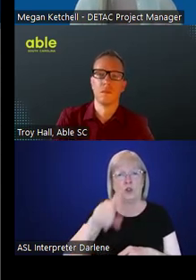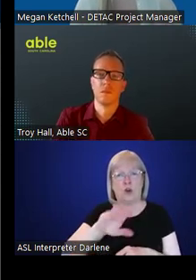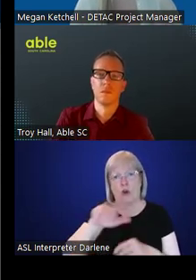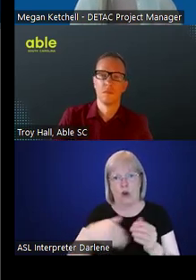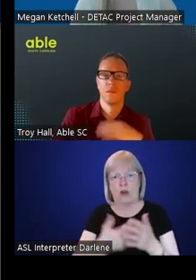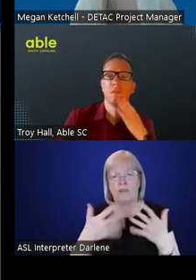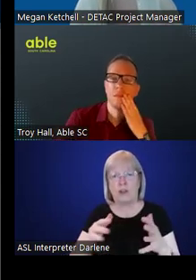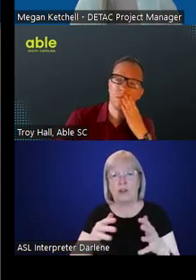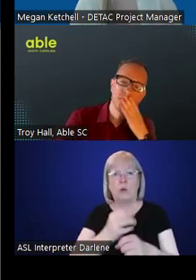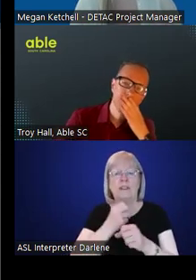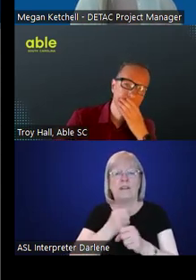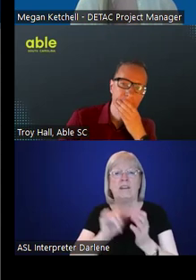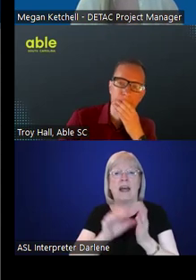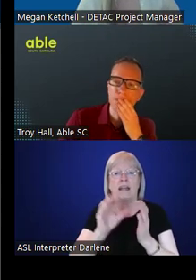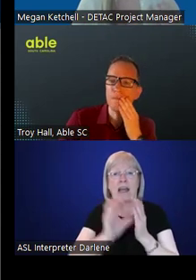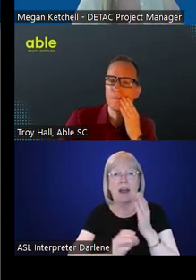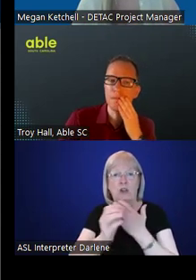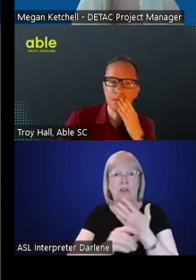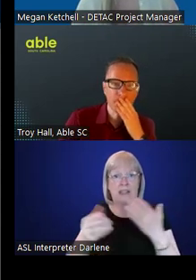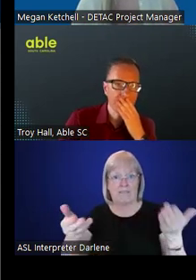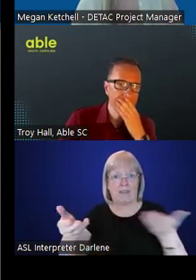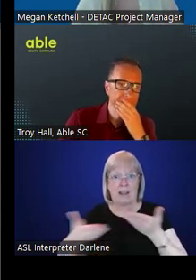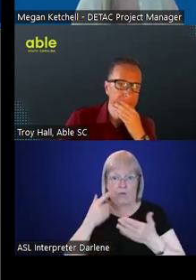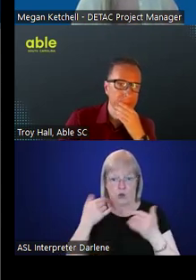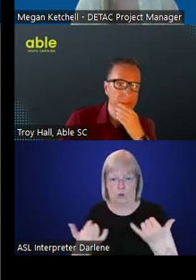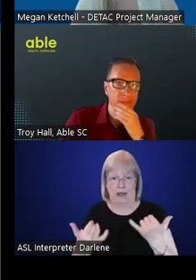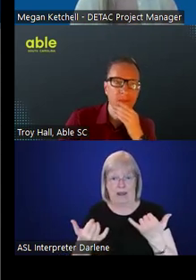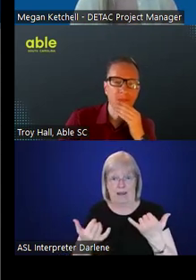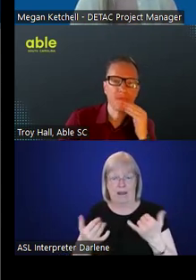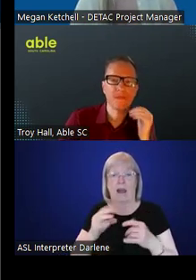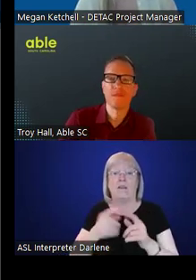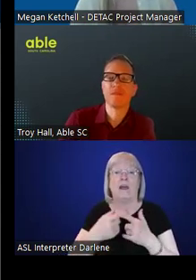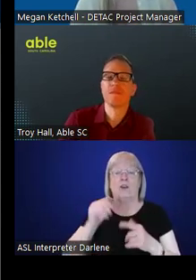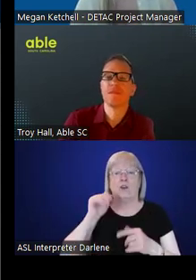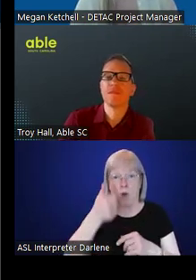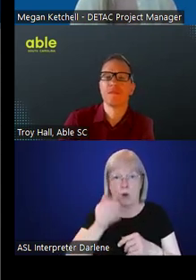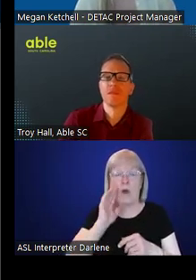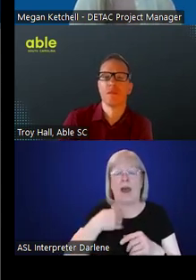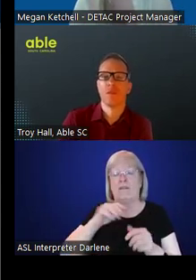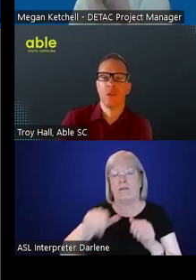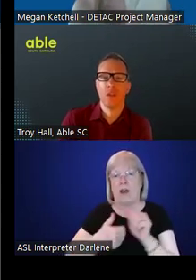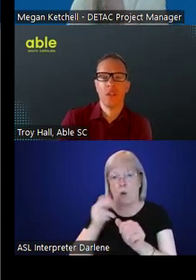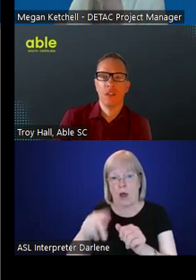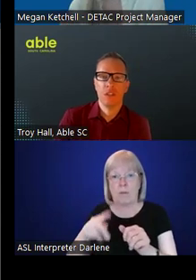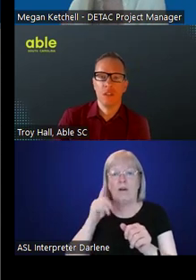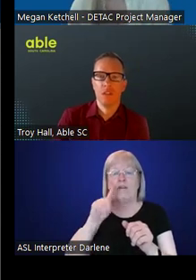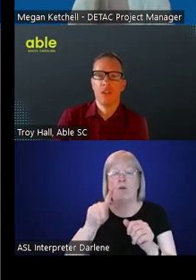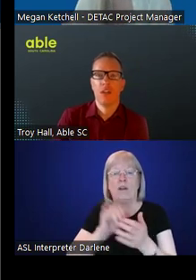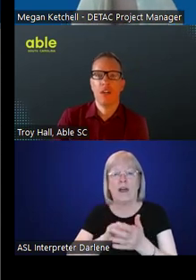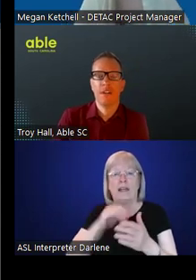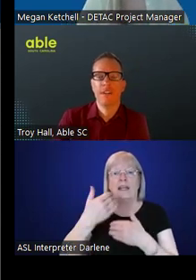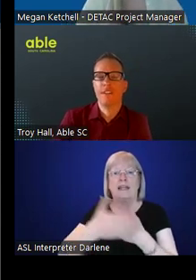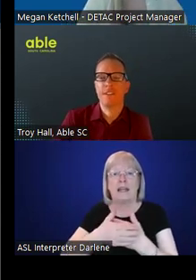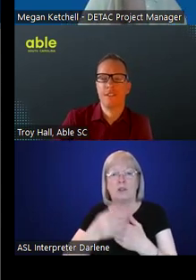the calendar invitation for this session. And then tomorrow we will be following up with the calendar invitations for sessions 2 and